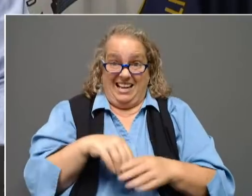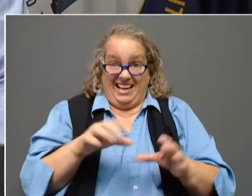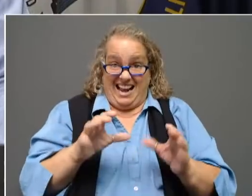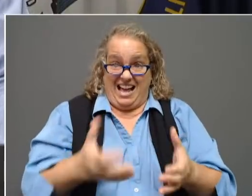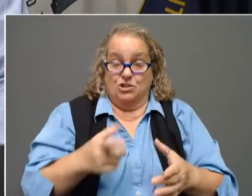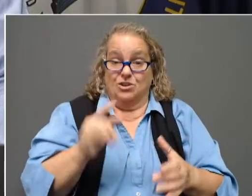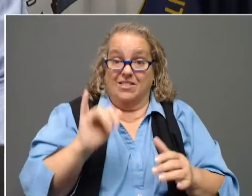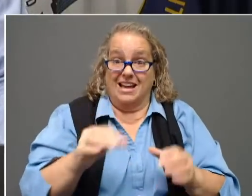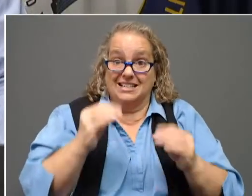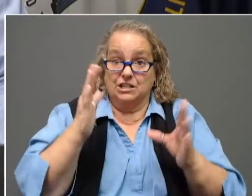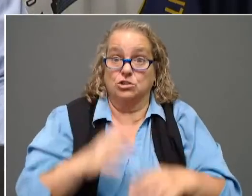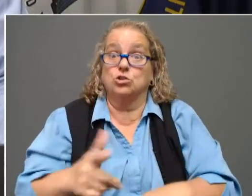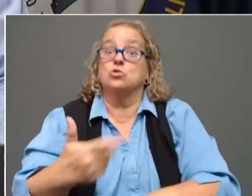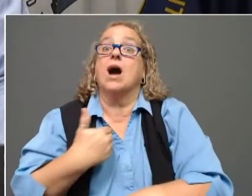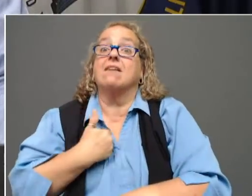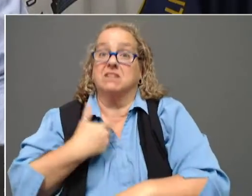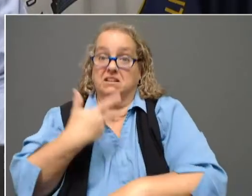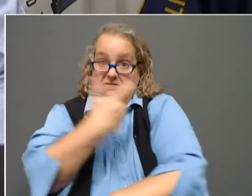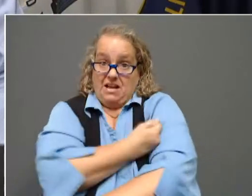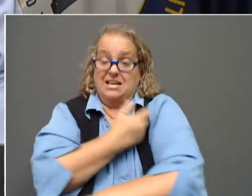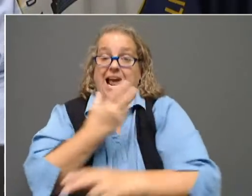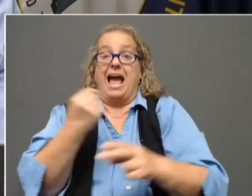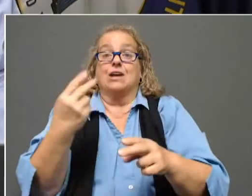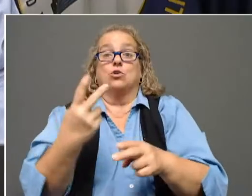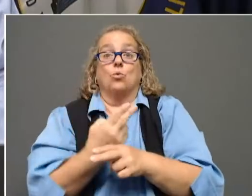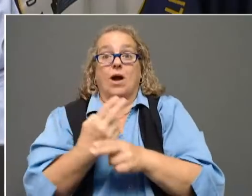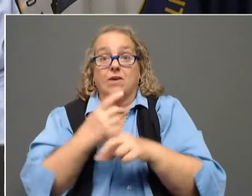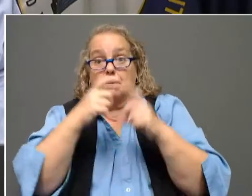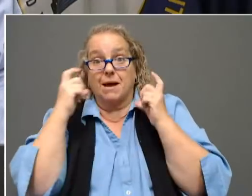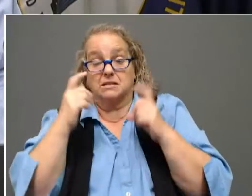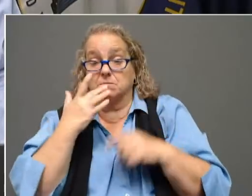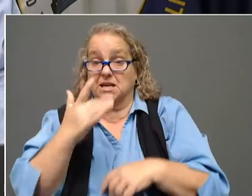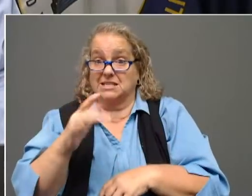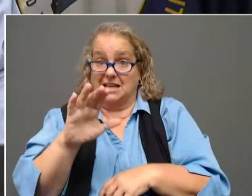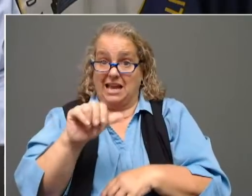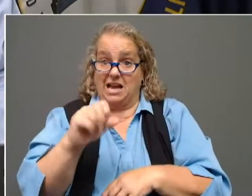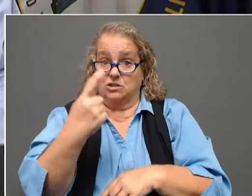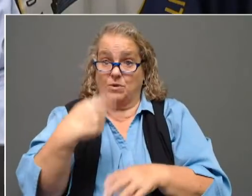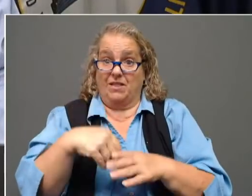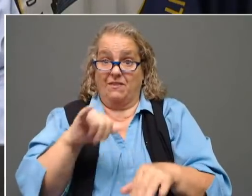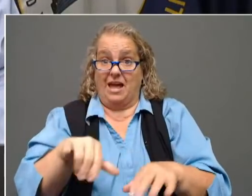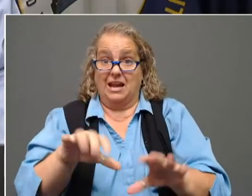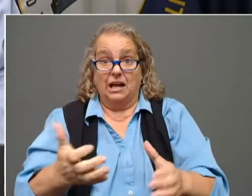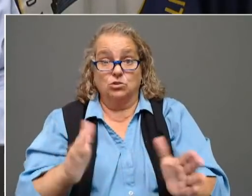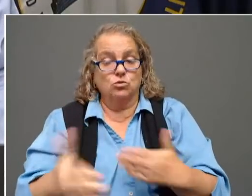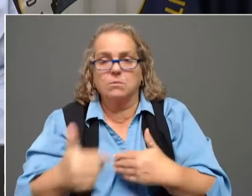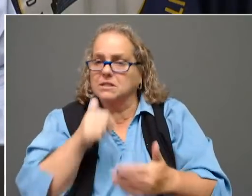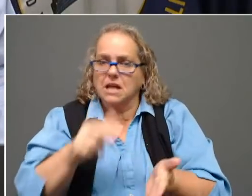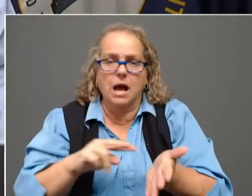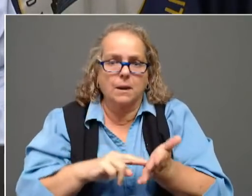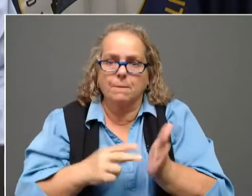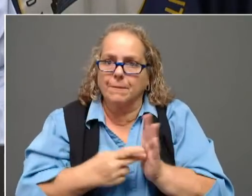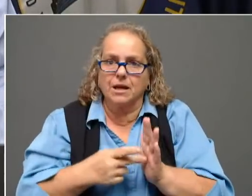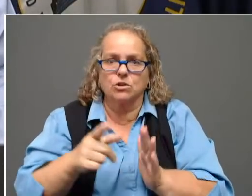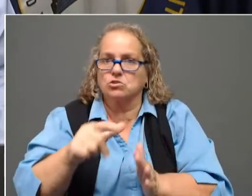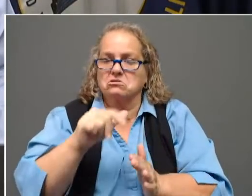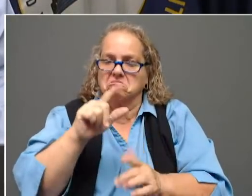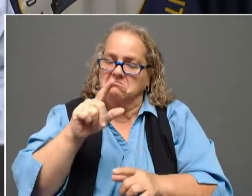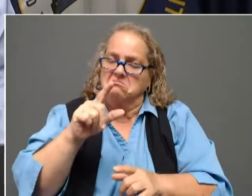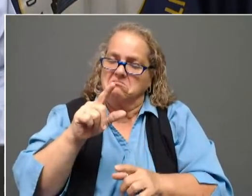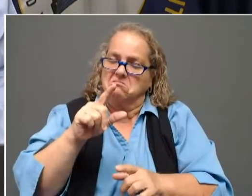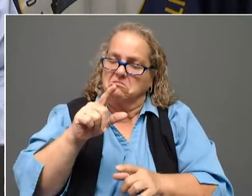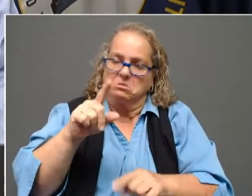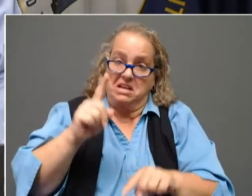you're vaccinated and you're wearing a mask, just because there's a case in that classroom doesn't mean that you're not going to be back in school the